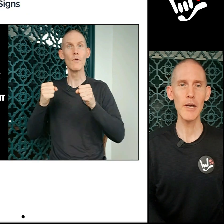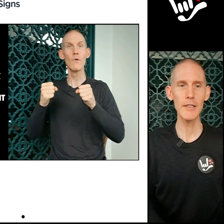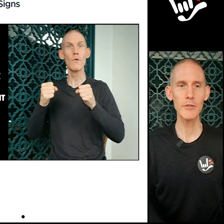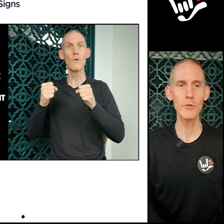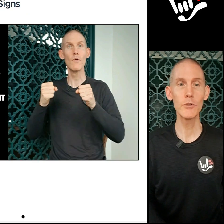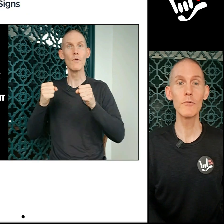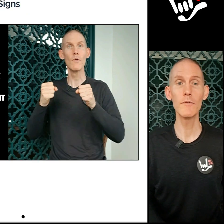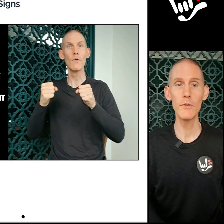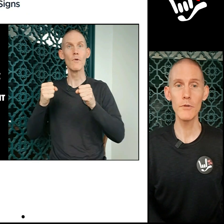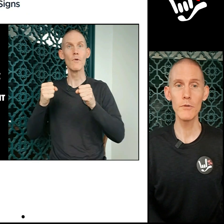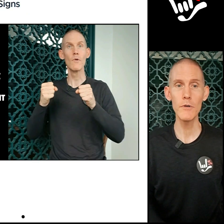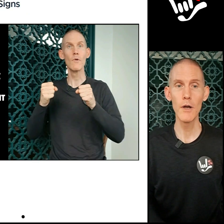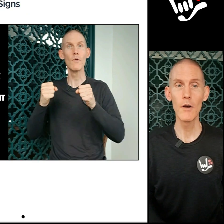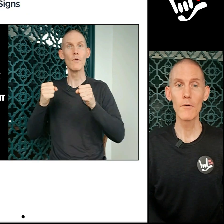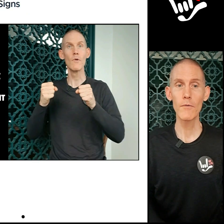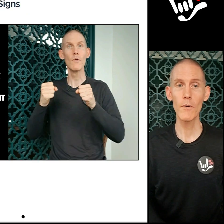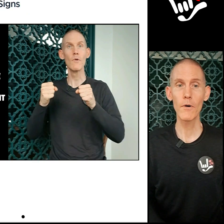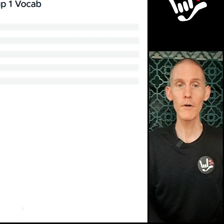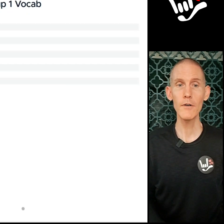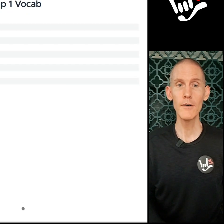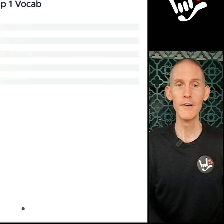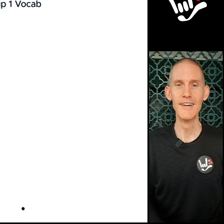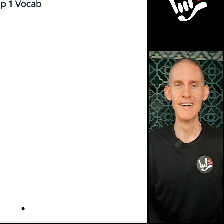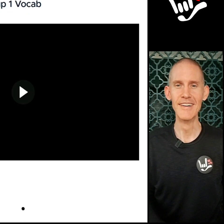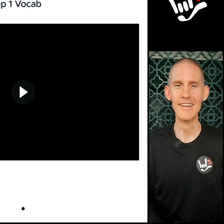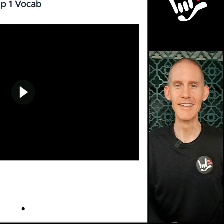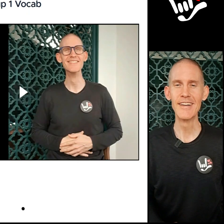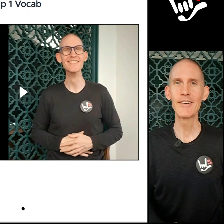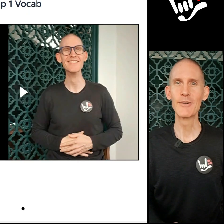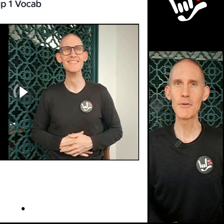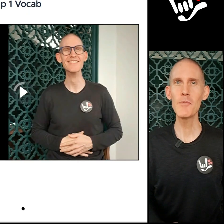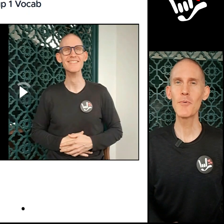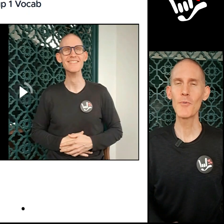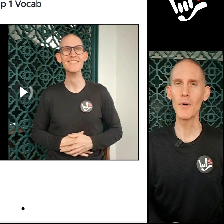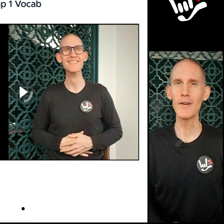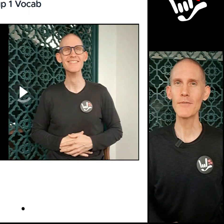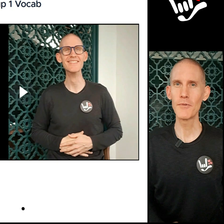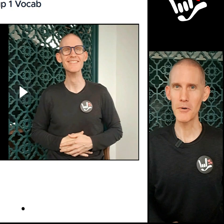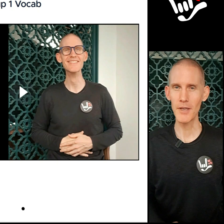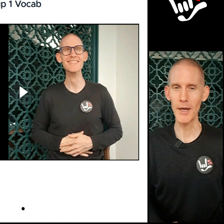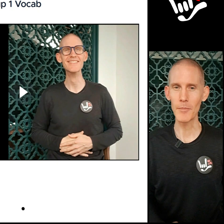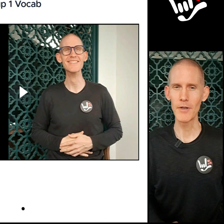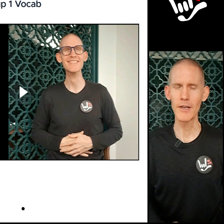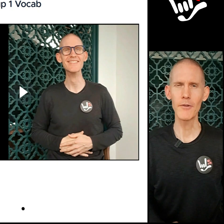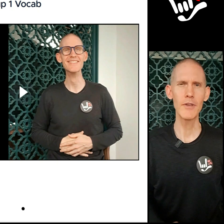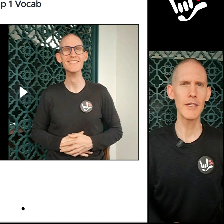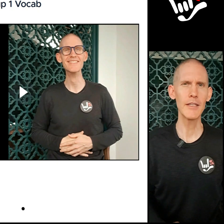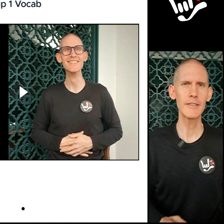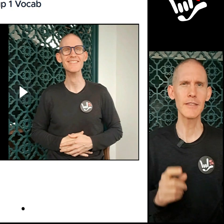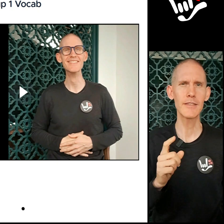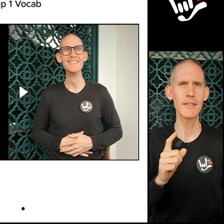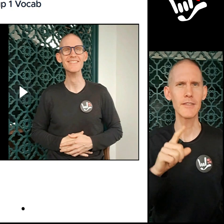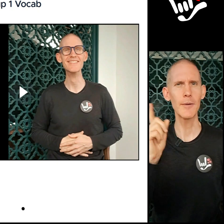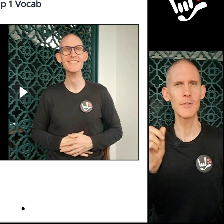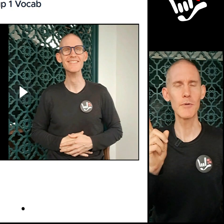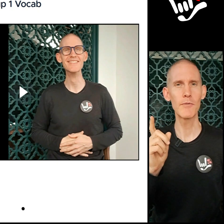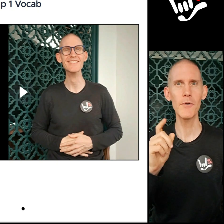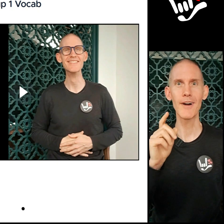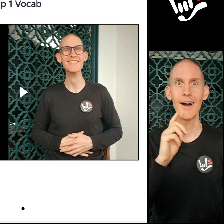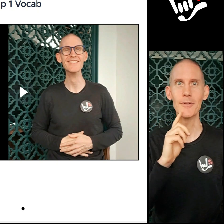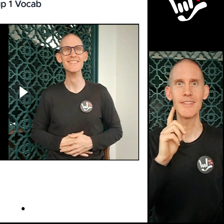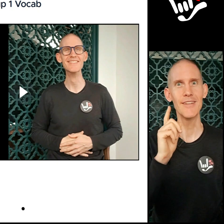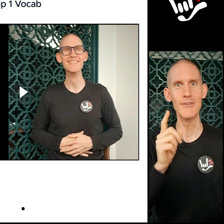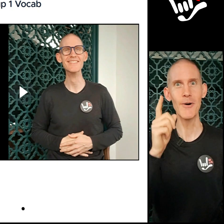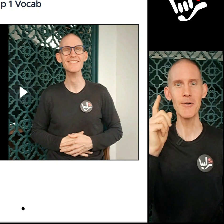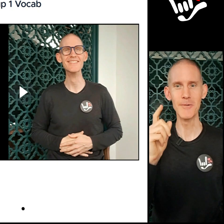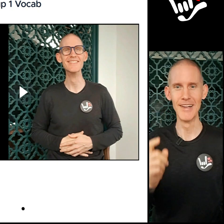we do practice, we'll do review for group 1 vocab. Now you're thinking, is this the same as